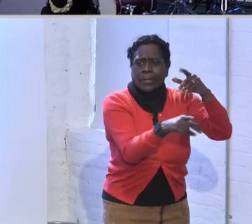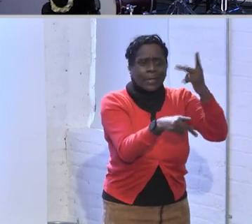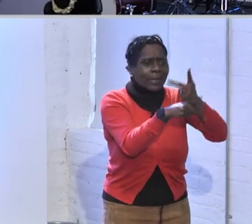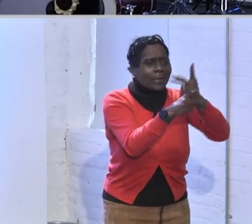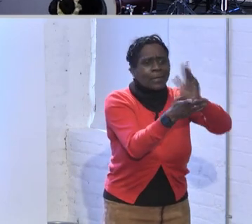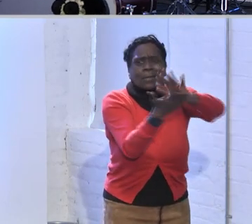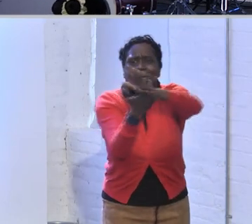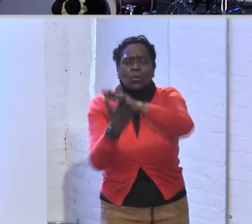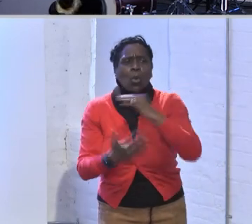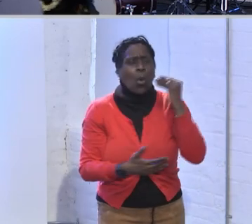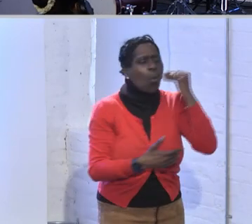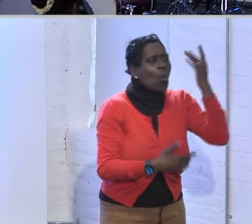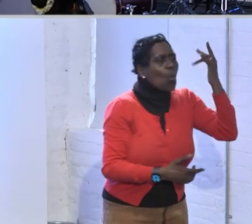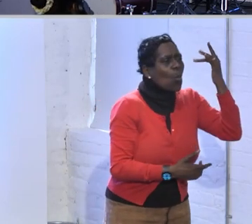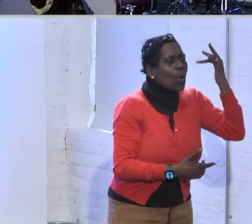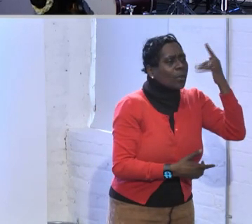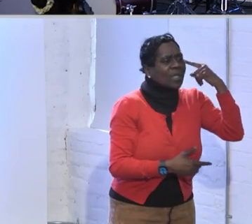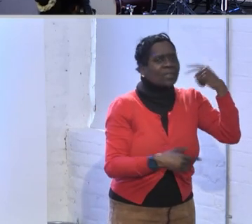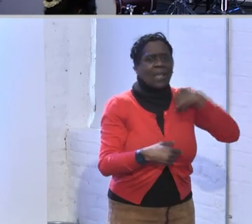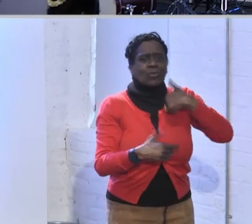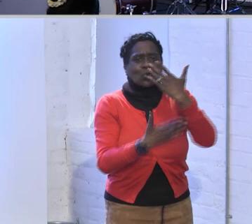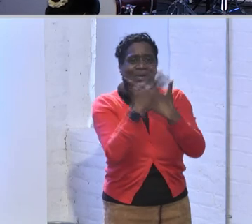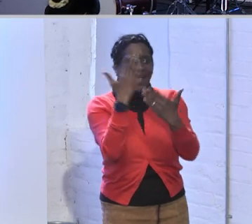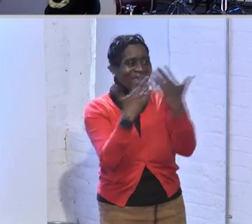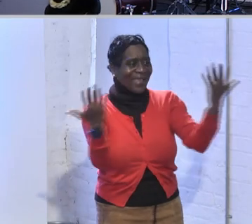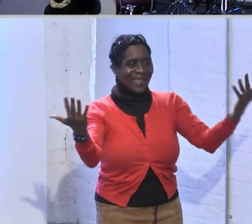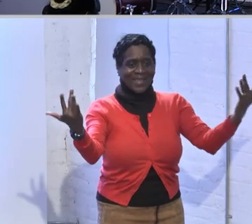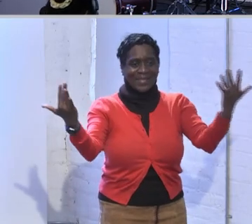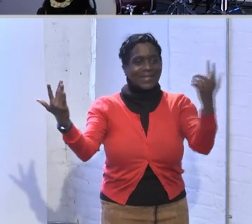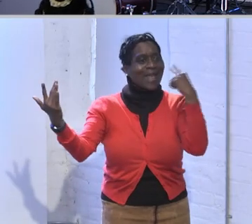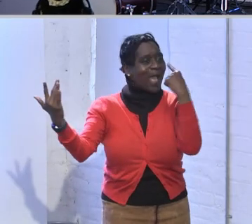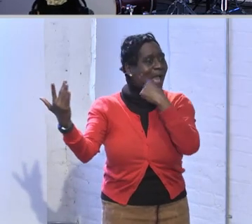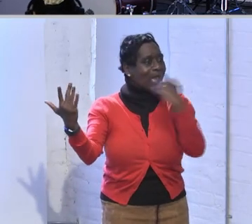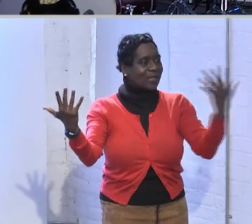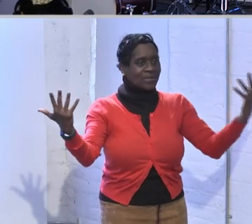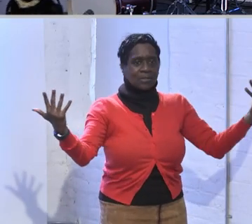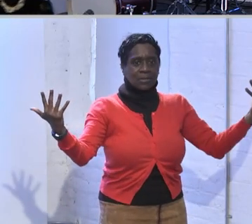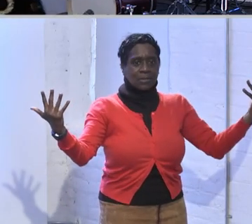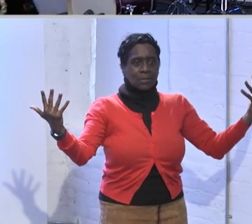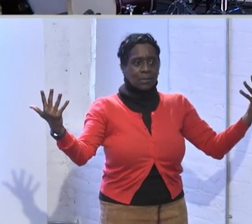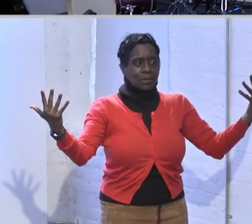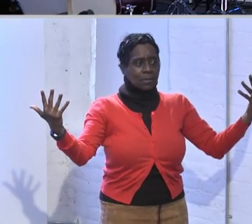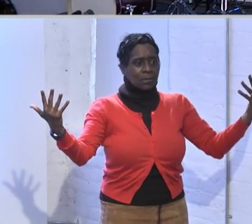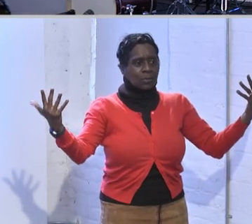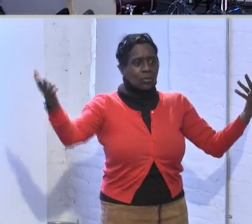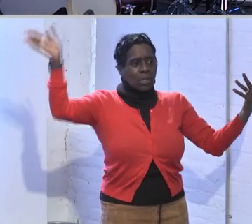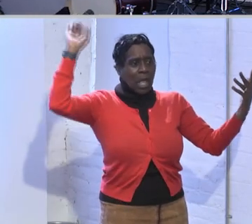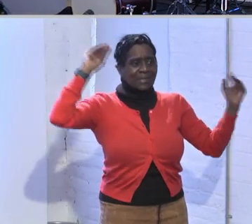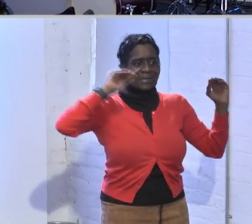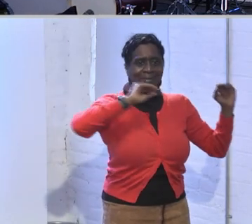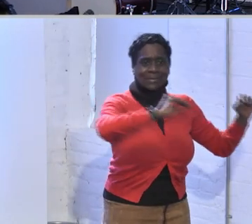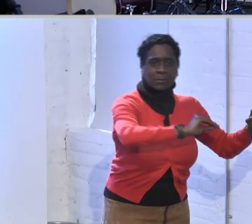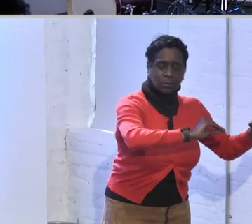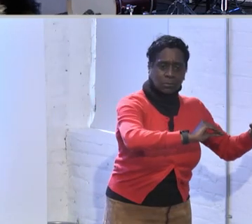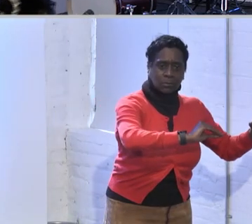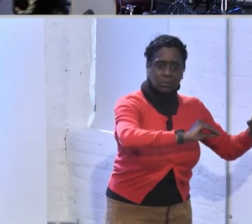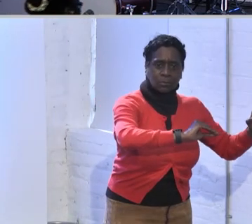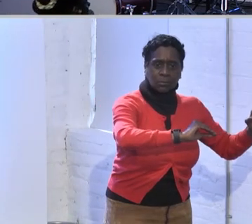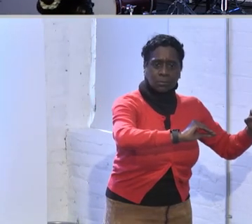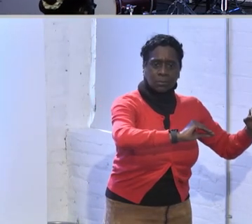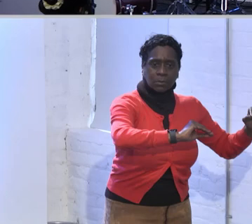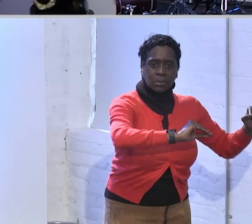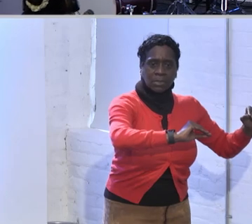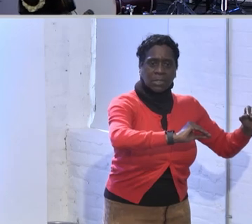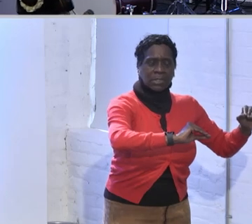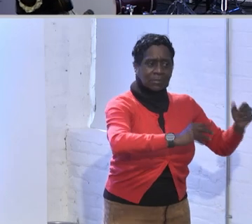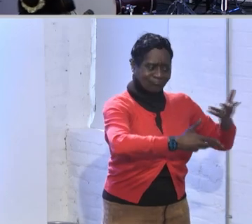house? Why is it? Because it has to do with our hands and our eyes. And so he's teaching them, hey, stimulate God